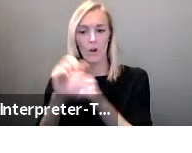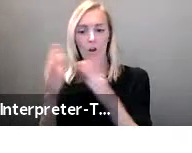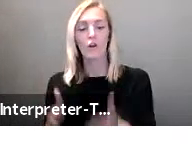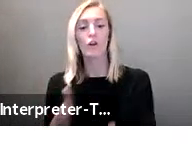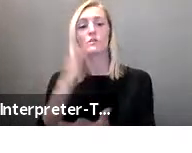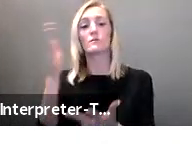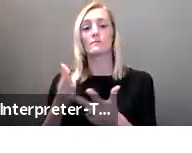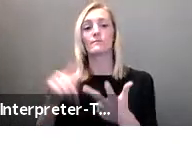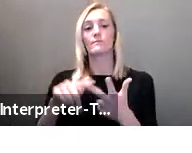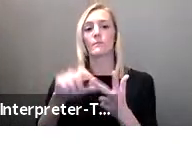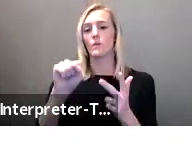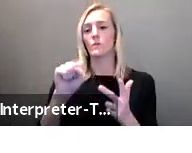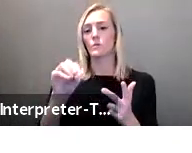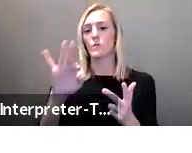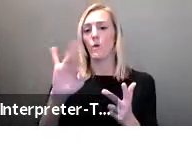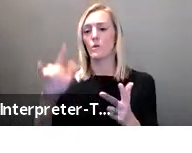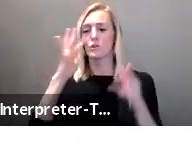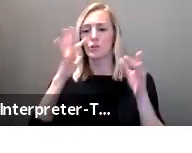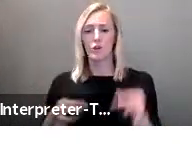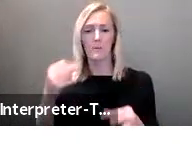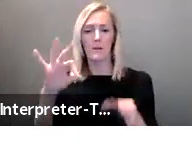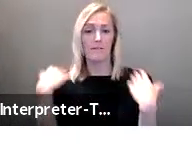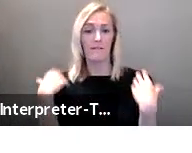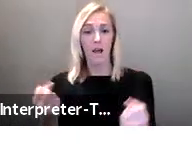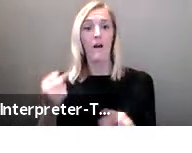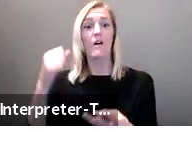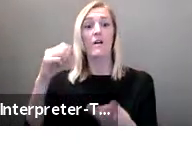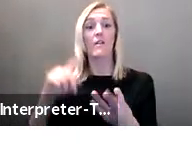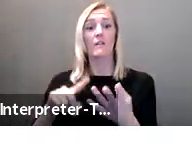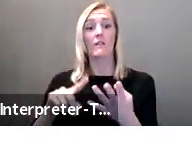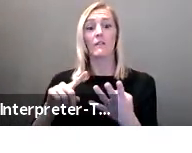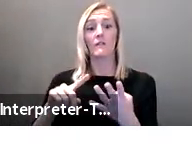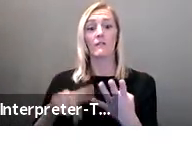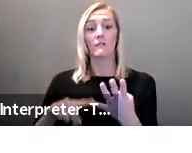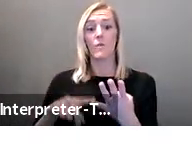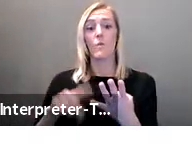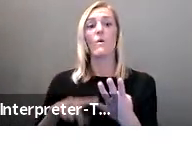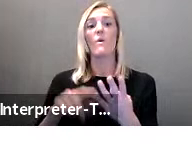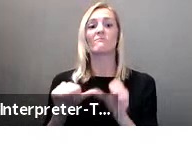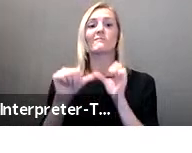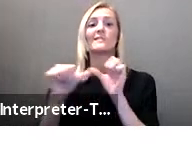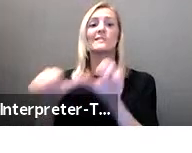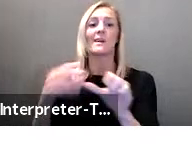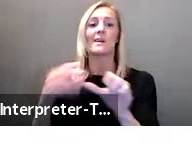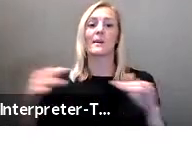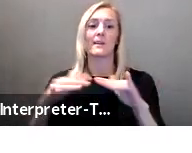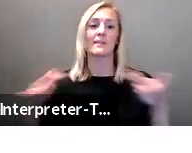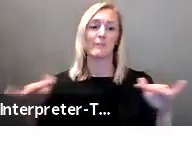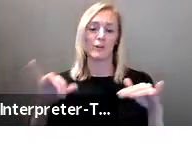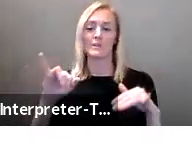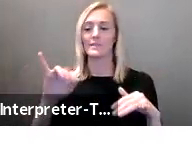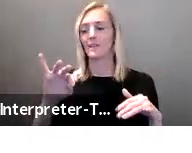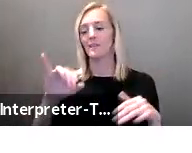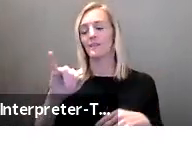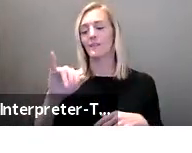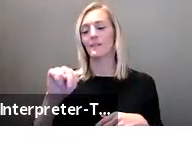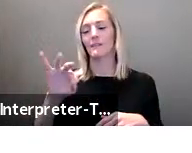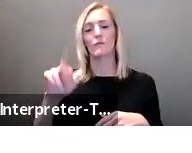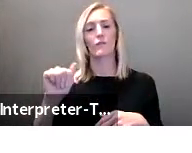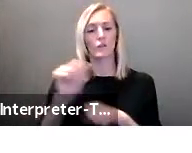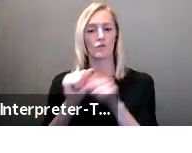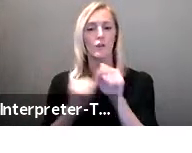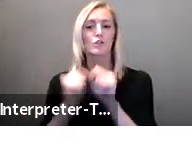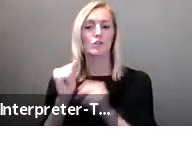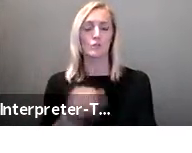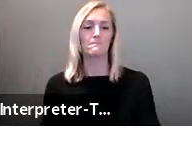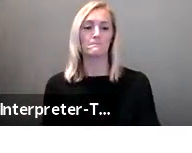and the fourth is sustainable and diverse infrastructure. So with each of these, your facilitators have key questions, but we would like